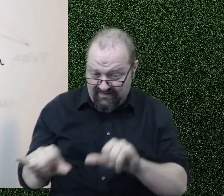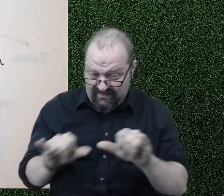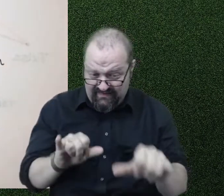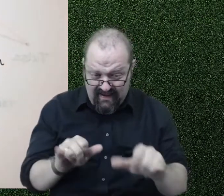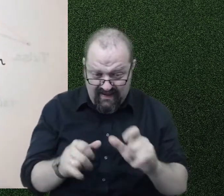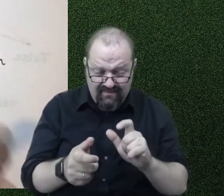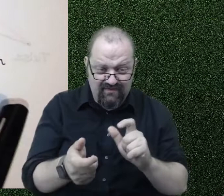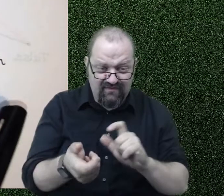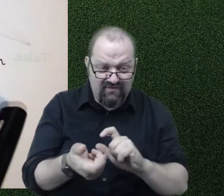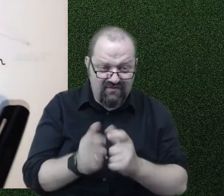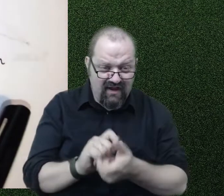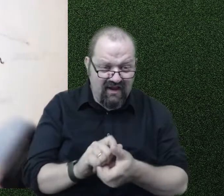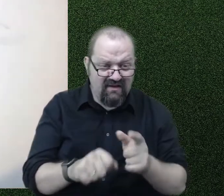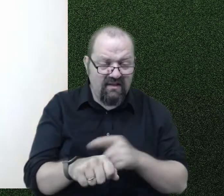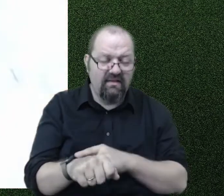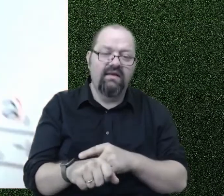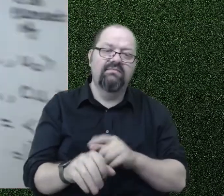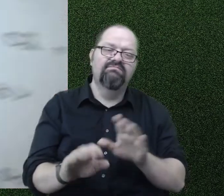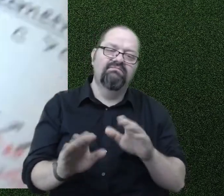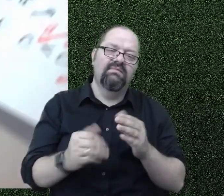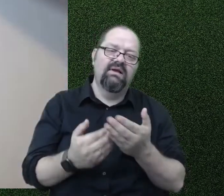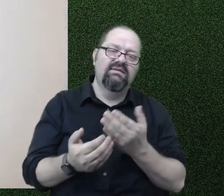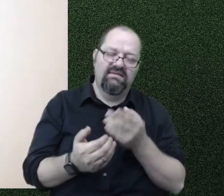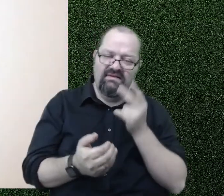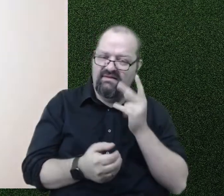length. It's actually very easy to see.